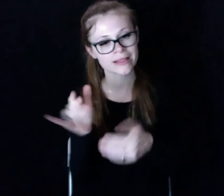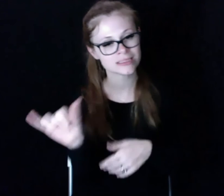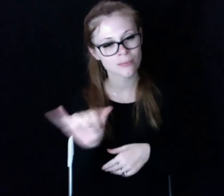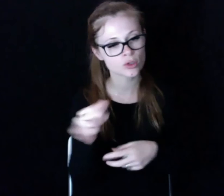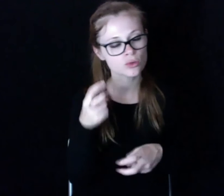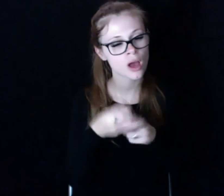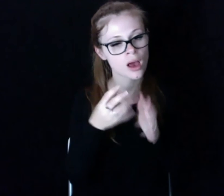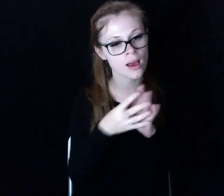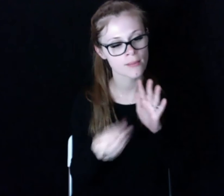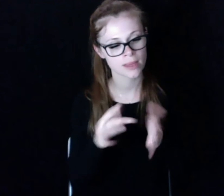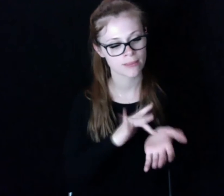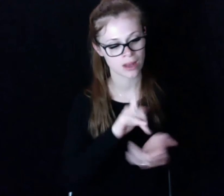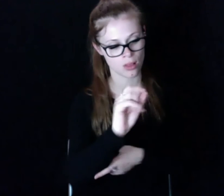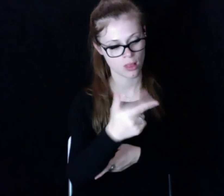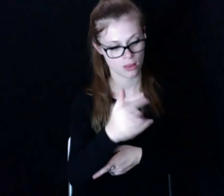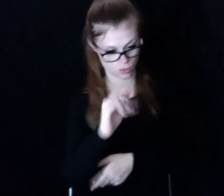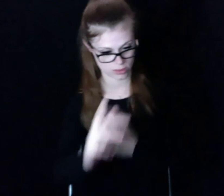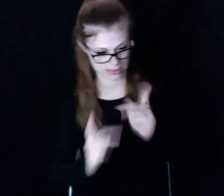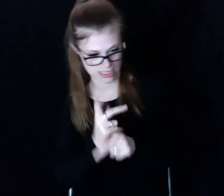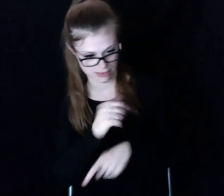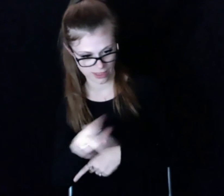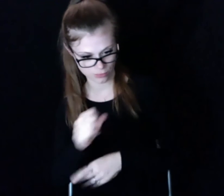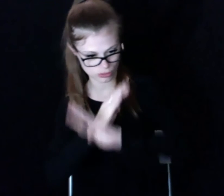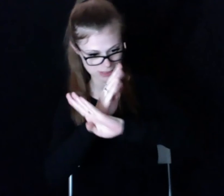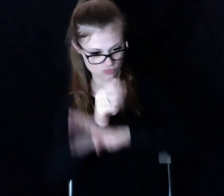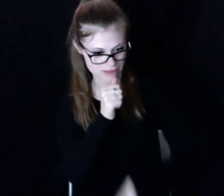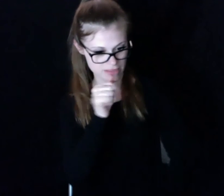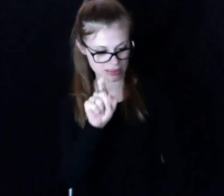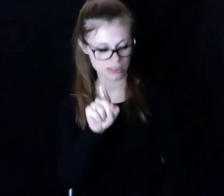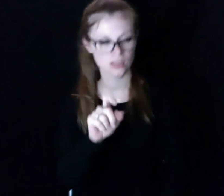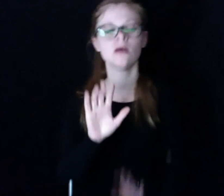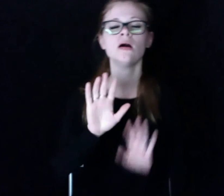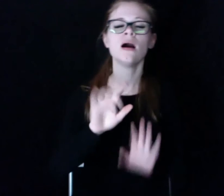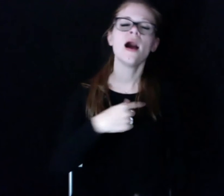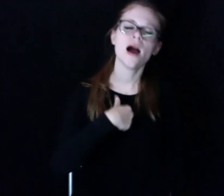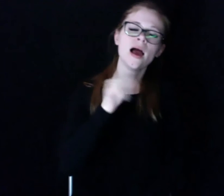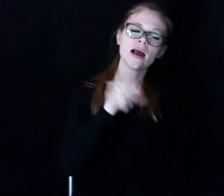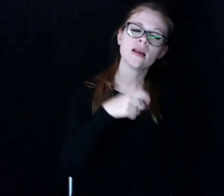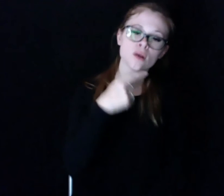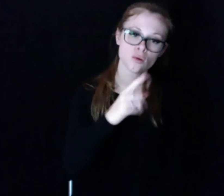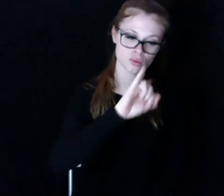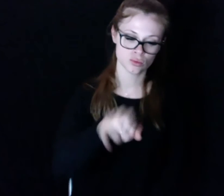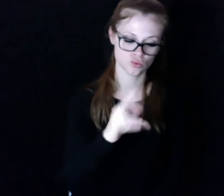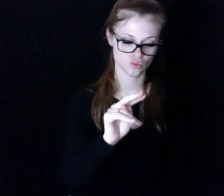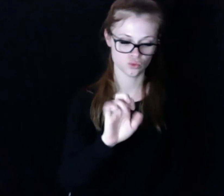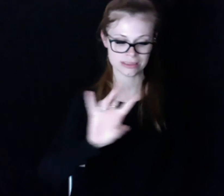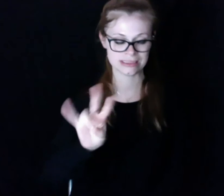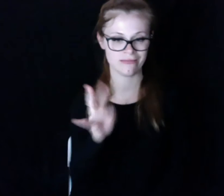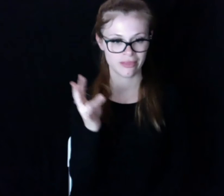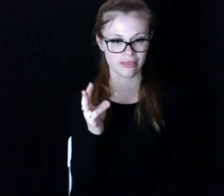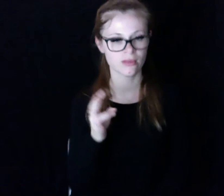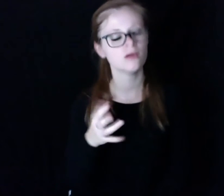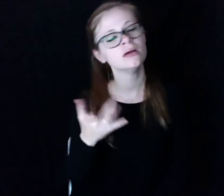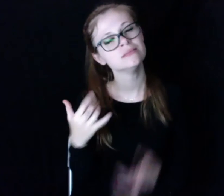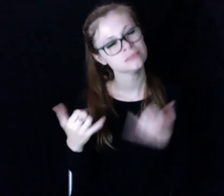log, and do those kinds of apps protect privacy? I can tell you that on June 7th, so that's still